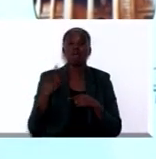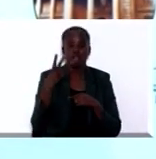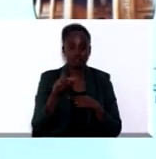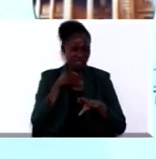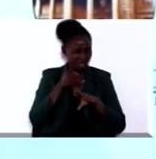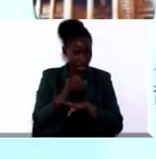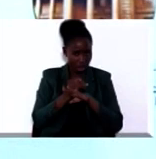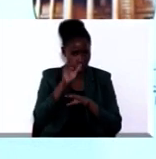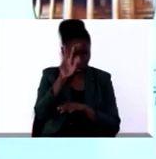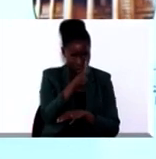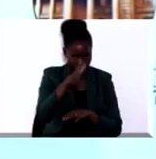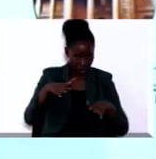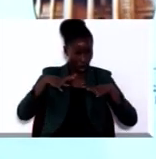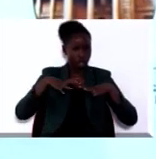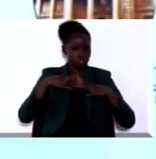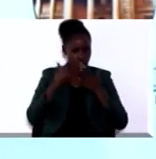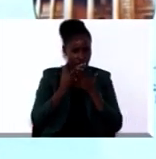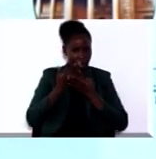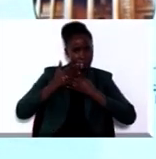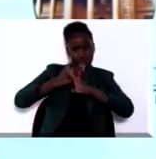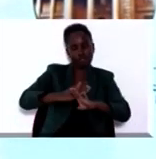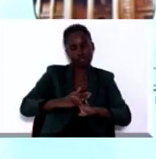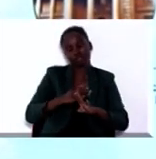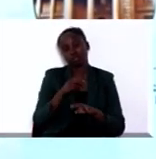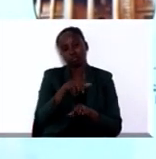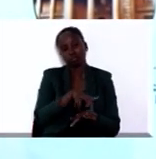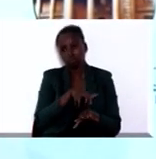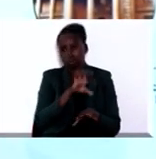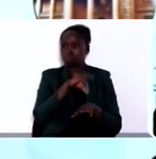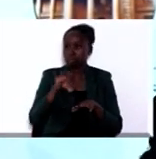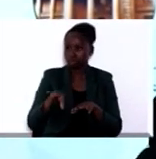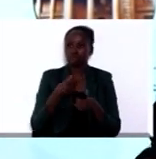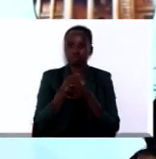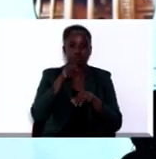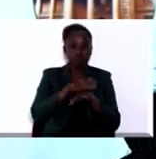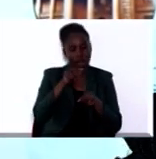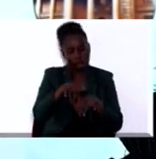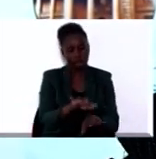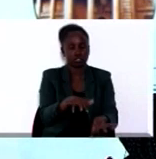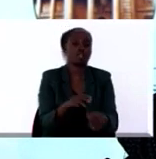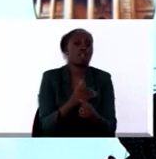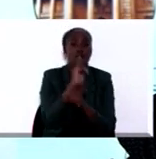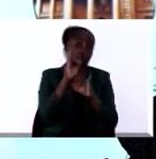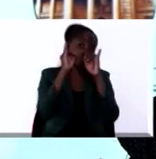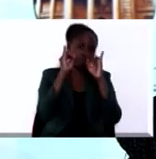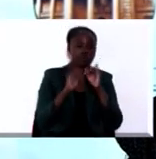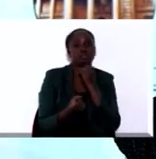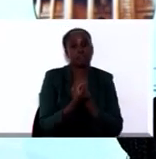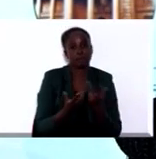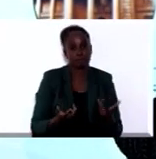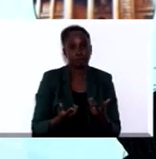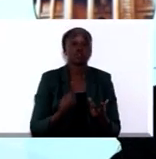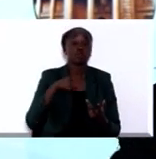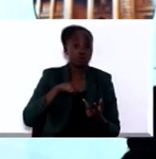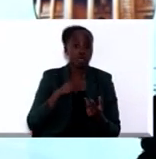warning system in place to prevent floods and other climate-induced disasters. We are rolling out 33